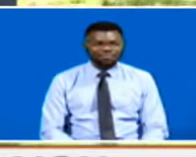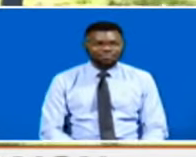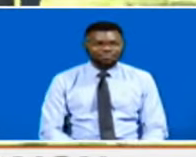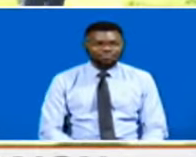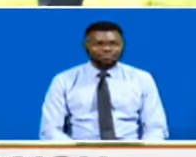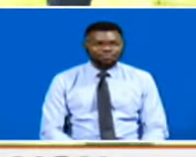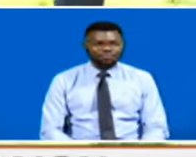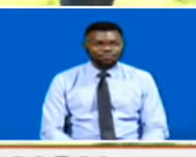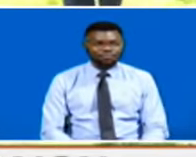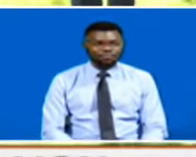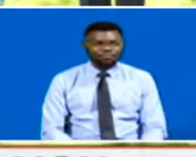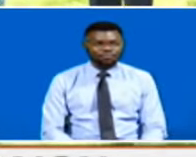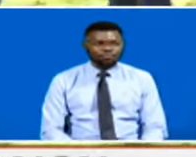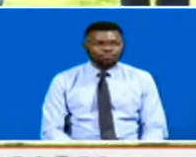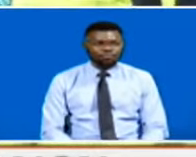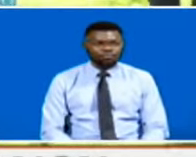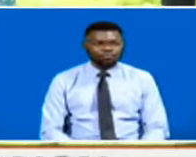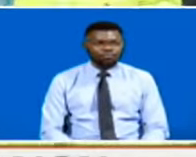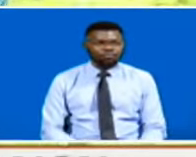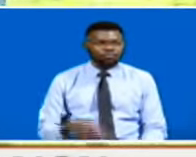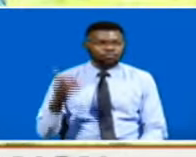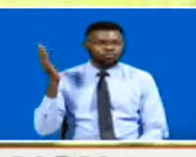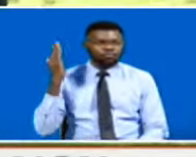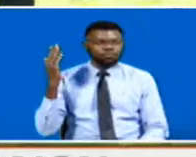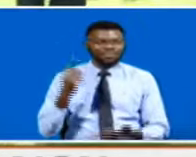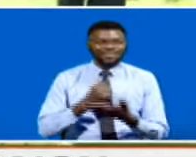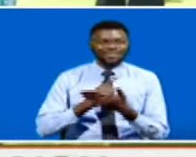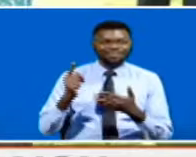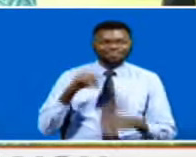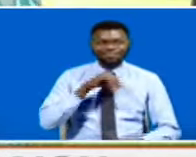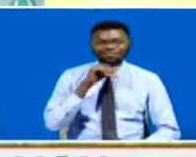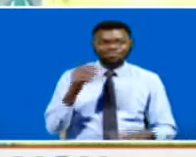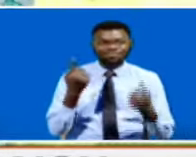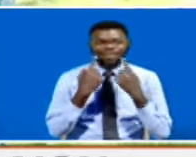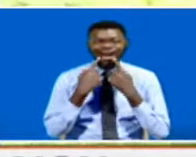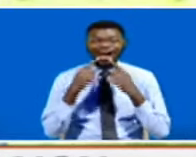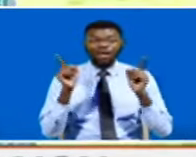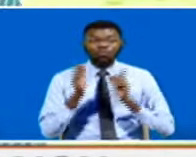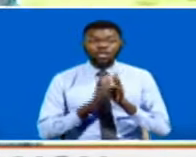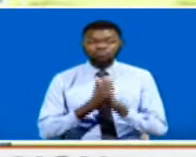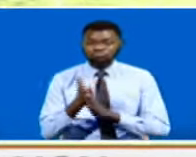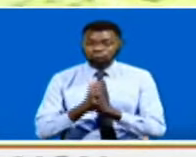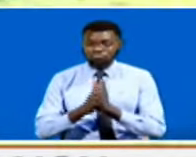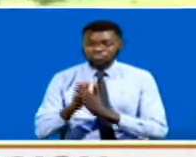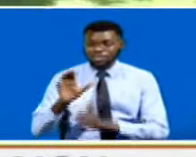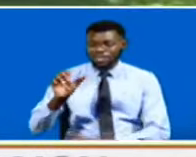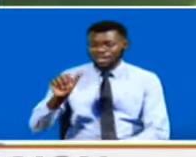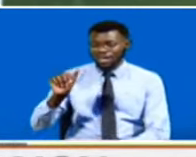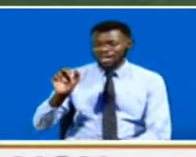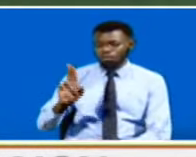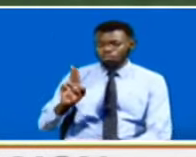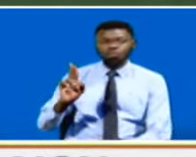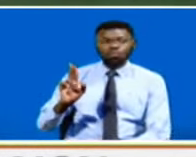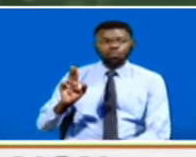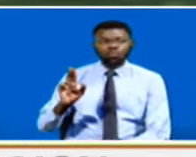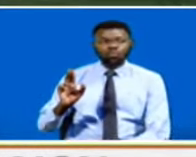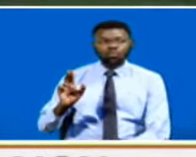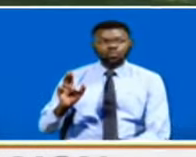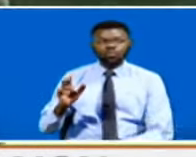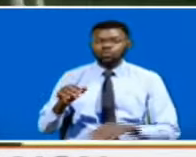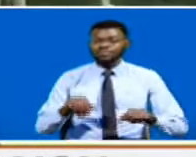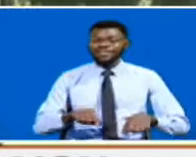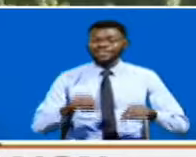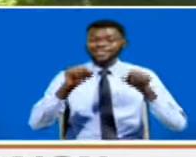A week after throwing his hat in the ring for the Africa Union Commission chairperson position, the Azimio la Umoja One Kenya leader Raila